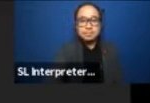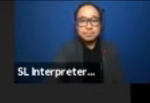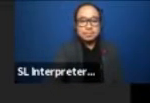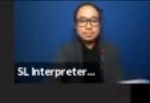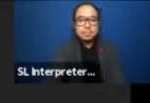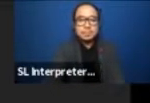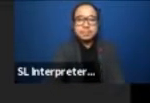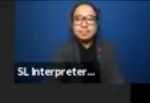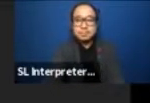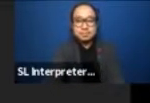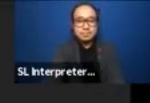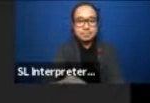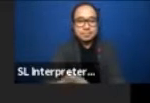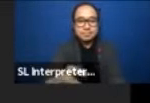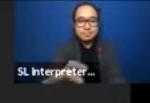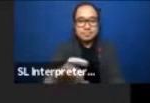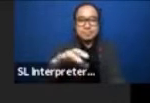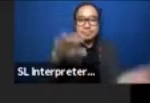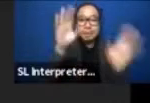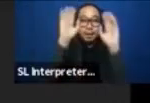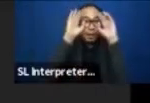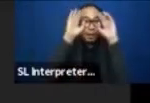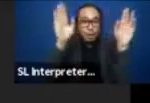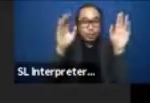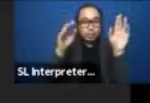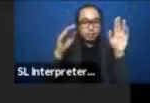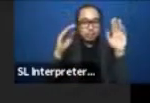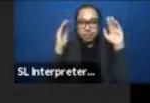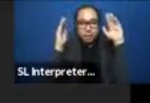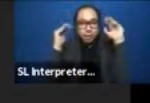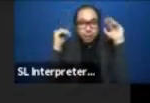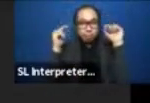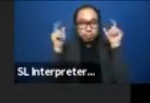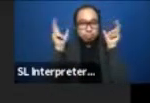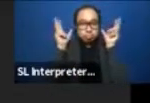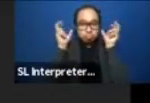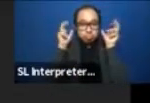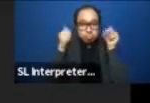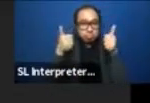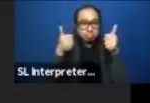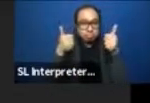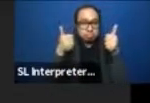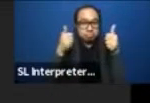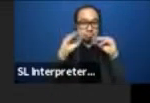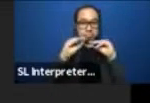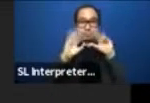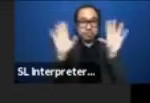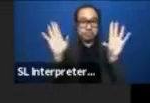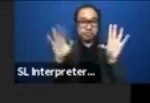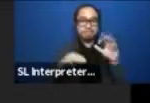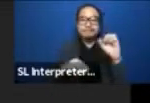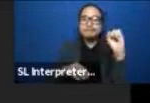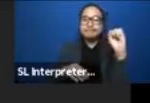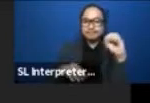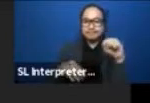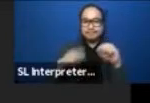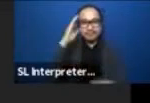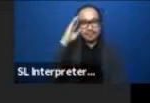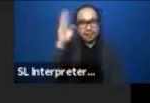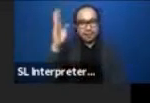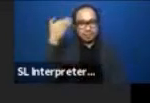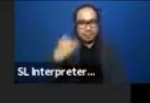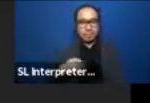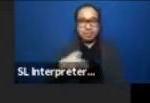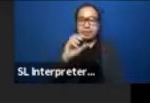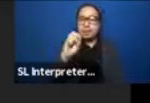Hello, I hope I'm audible. Yes, you are. Yes. All right. Hi, I'm Sagar. Very happy to be